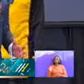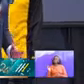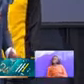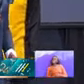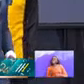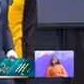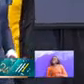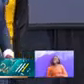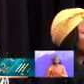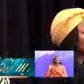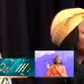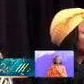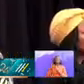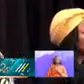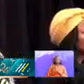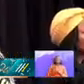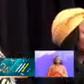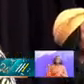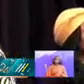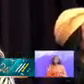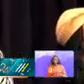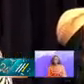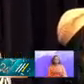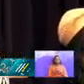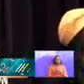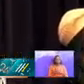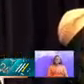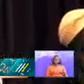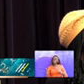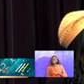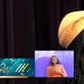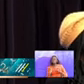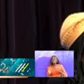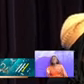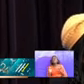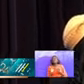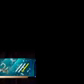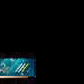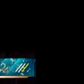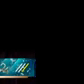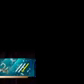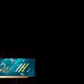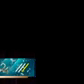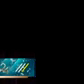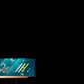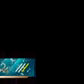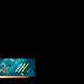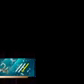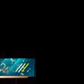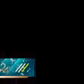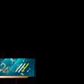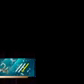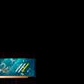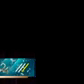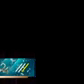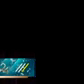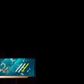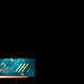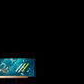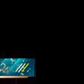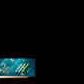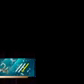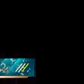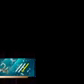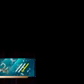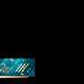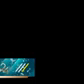no power we have mastered the Lexicon but we have abandoned the way